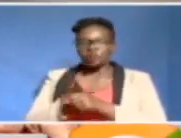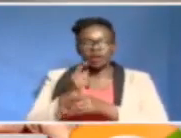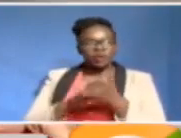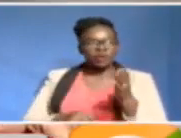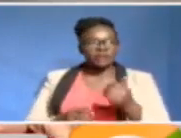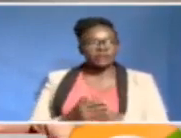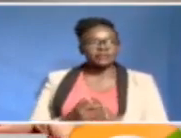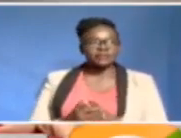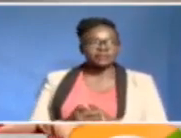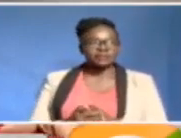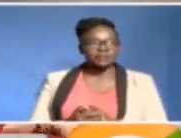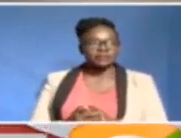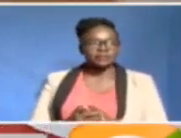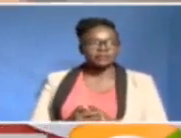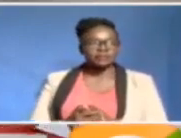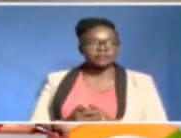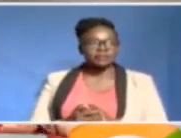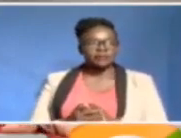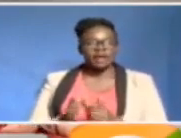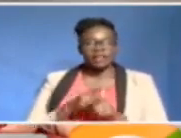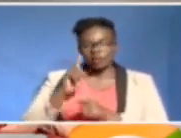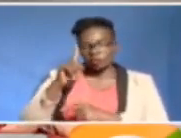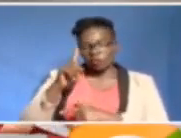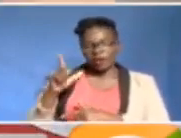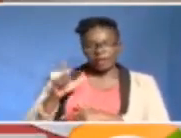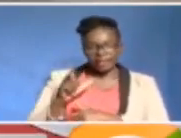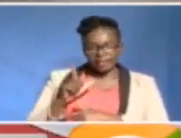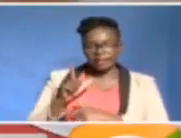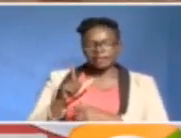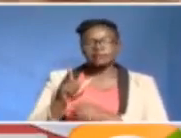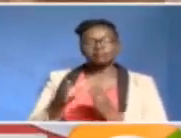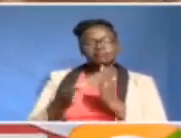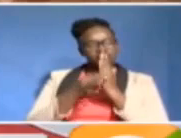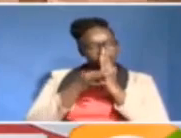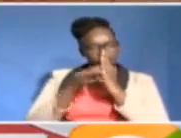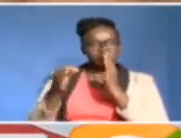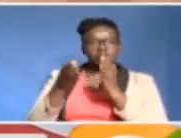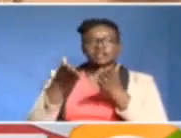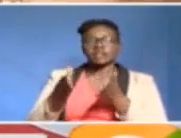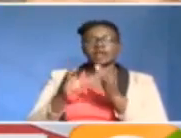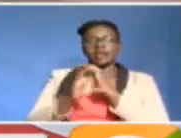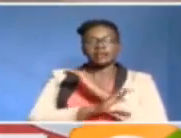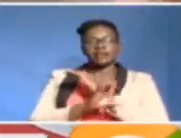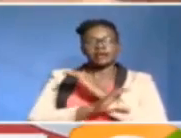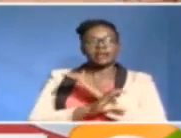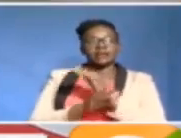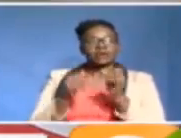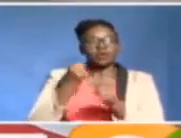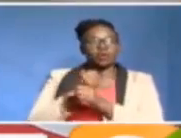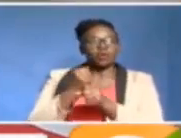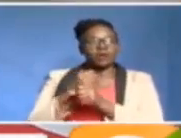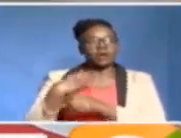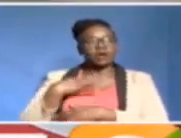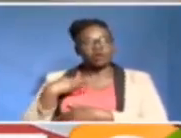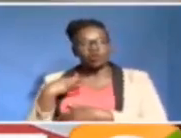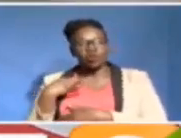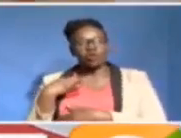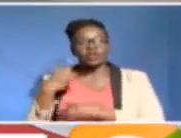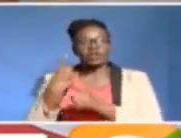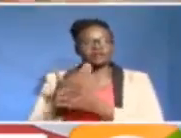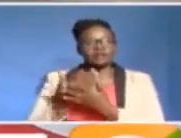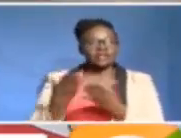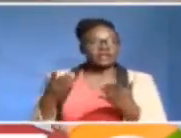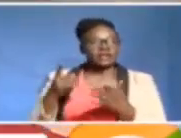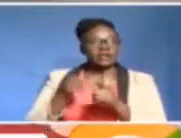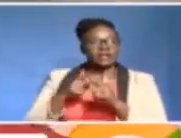lady's name, but she's a very big girl in the country right now. She does plus size clothes. And she made me, like, she